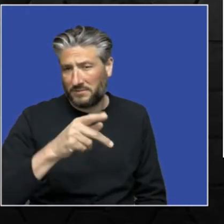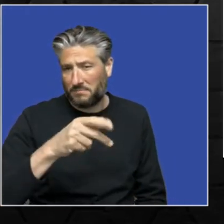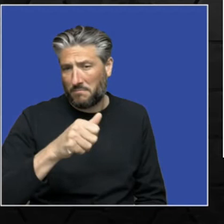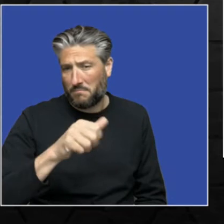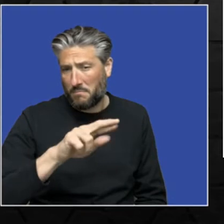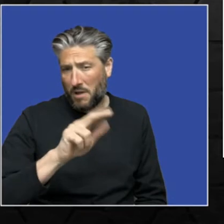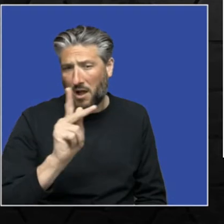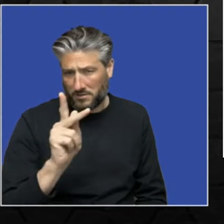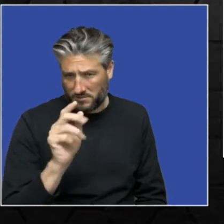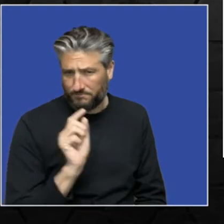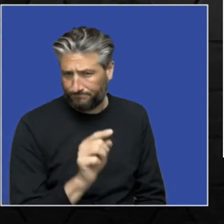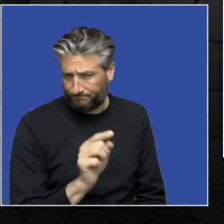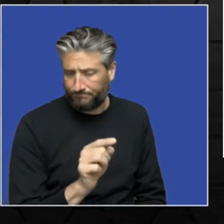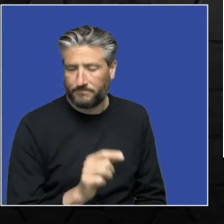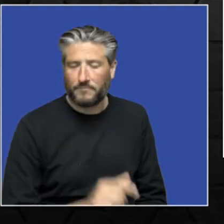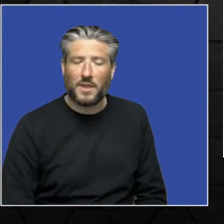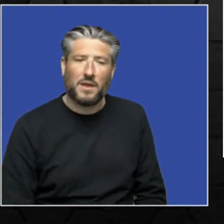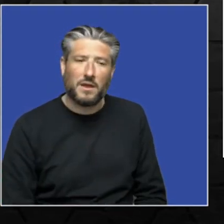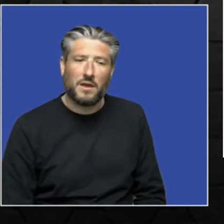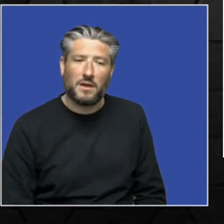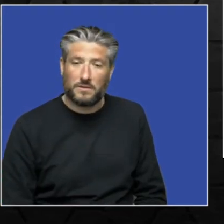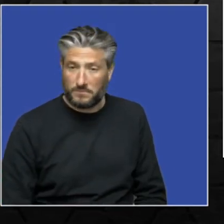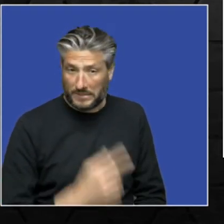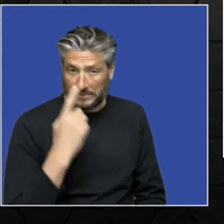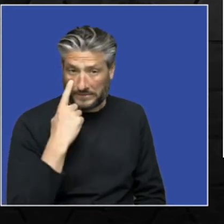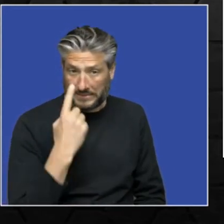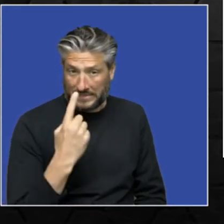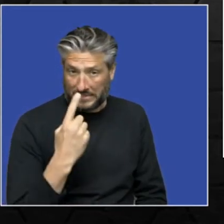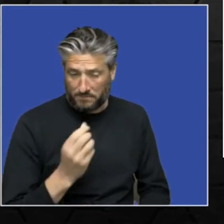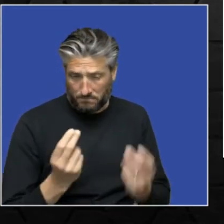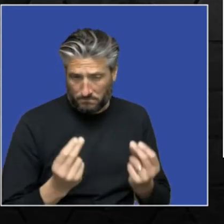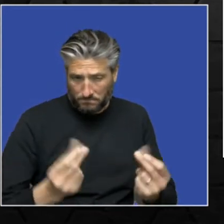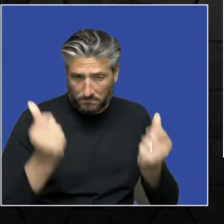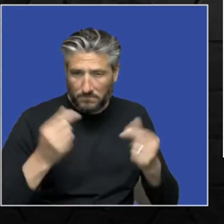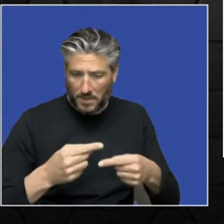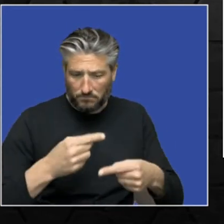quickly to run one classification algorithm for